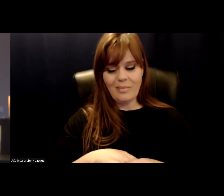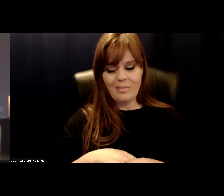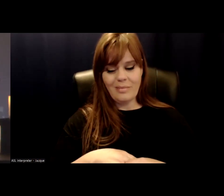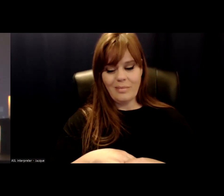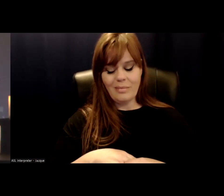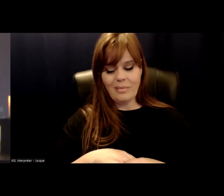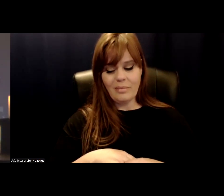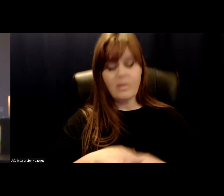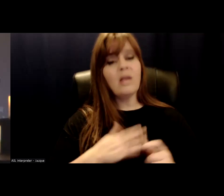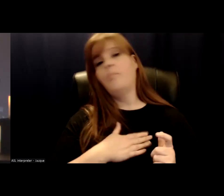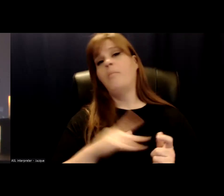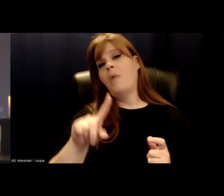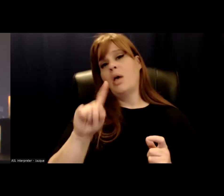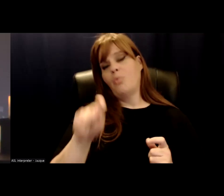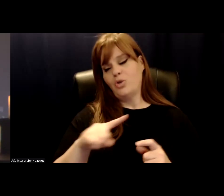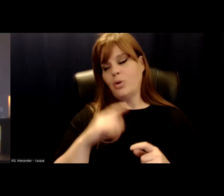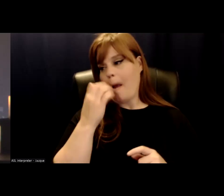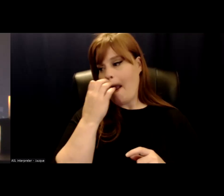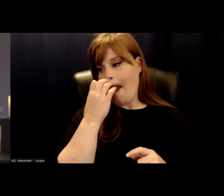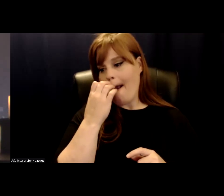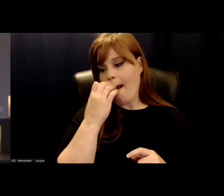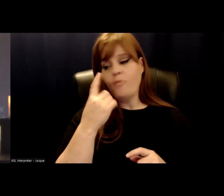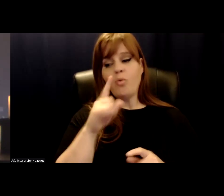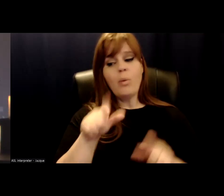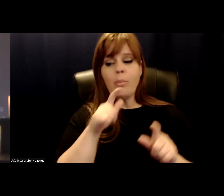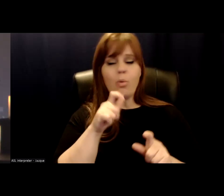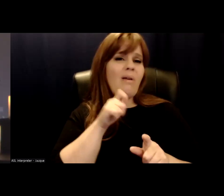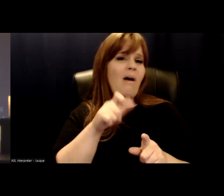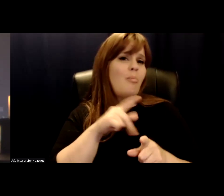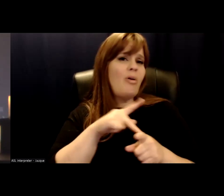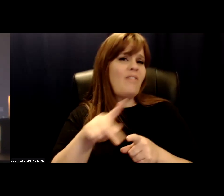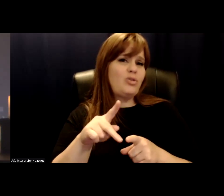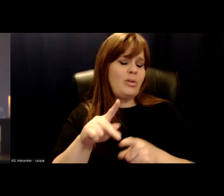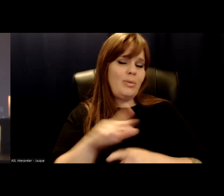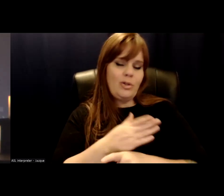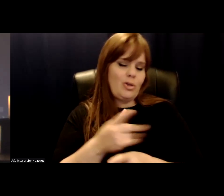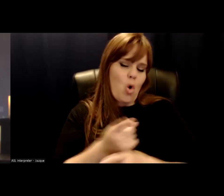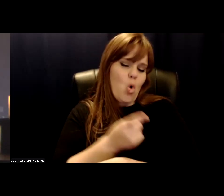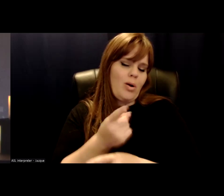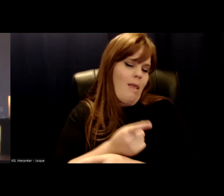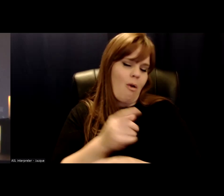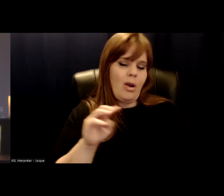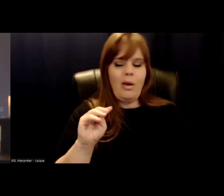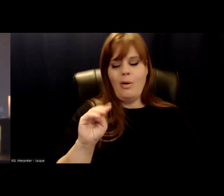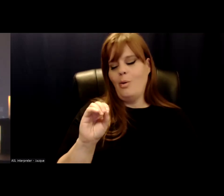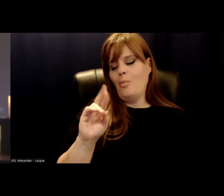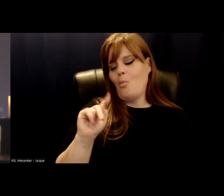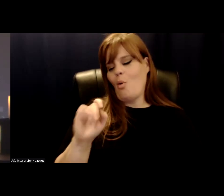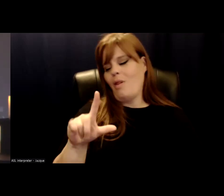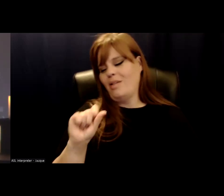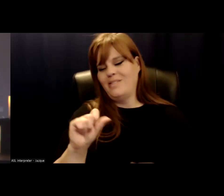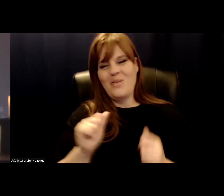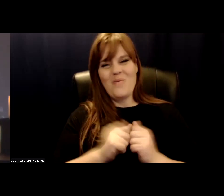for not people who are professional musicians, but just ordinary mortals with long COVID, do you think that